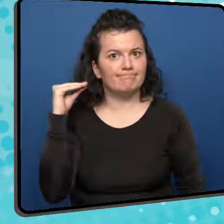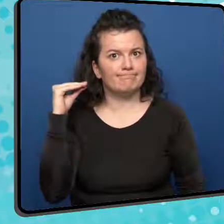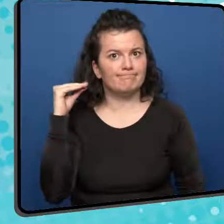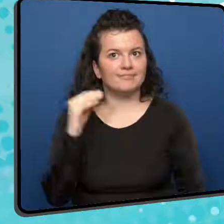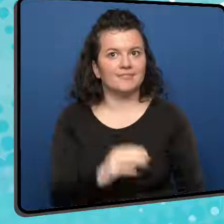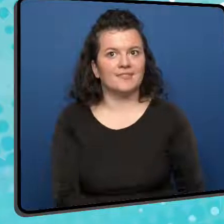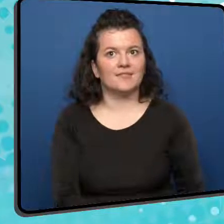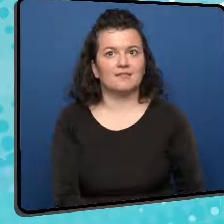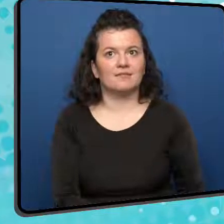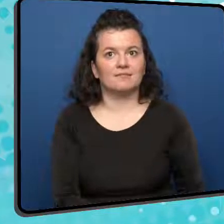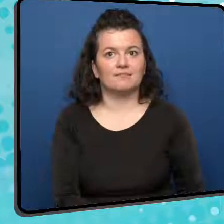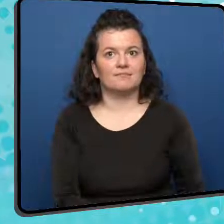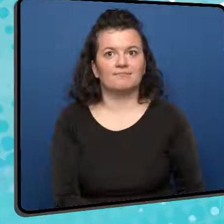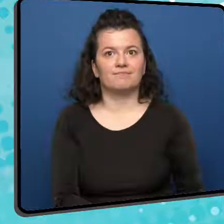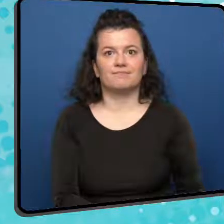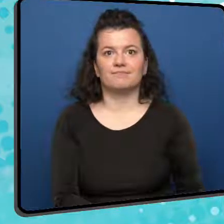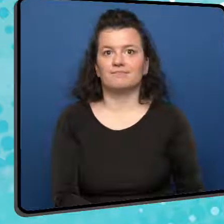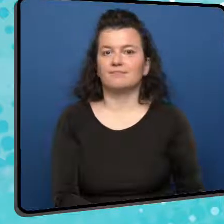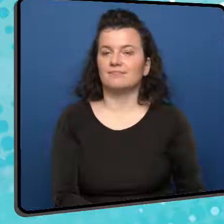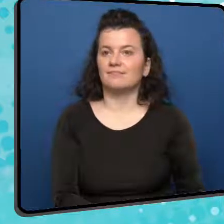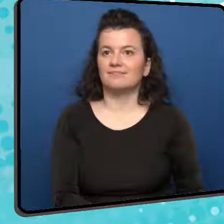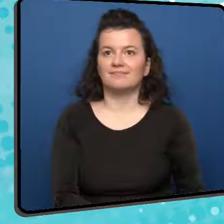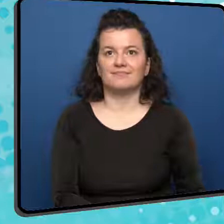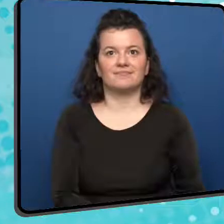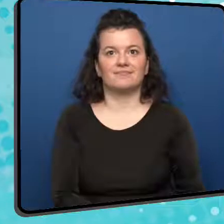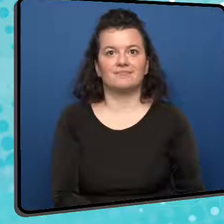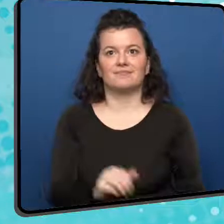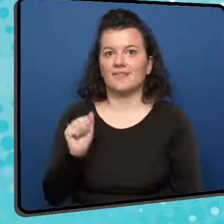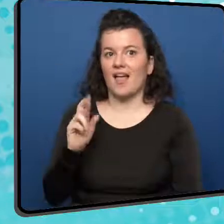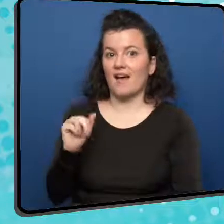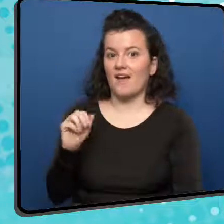oh, You're in. Oh, can you hear me now?